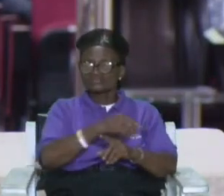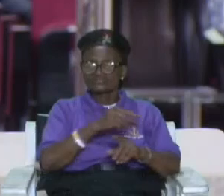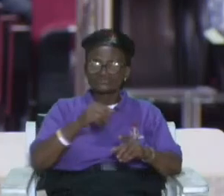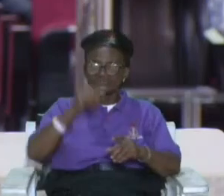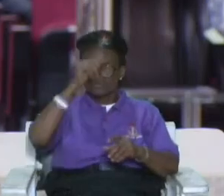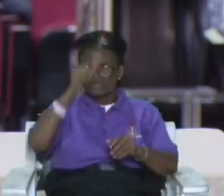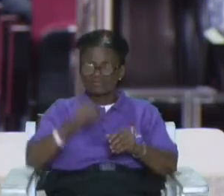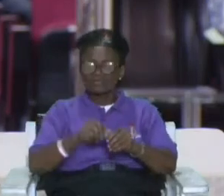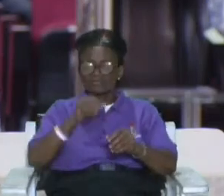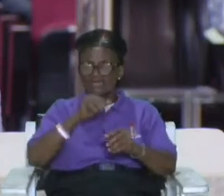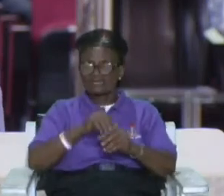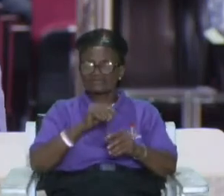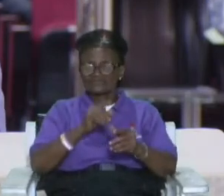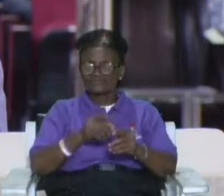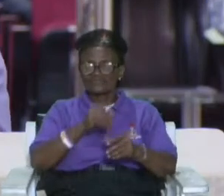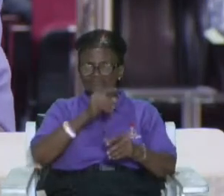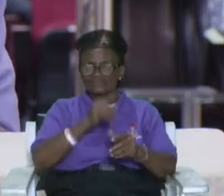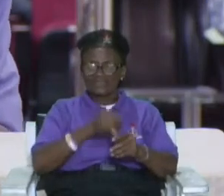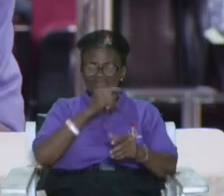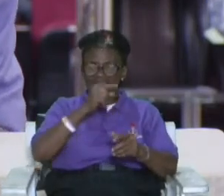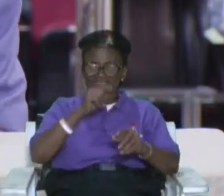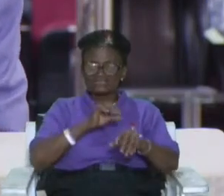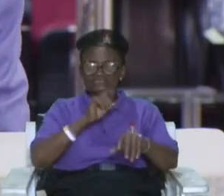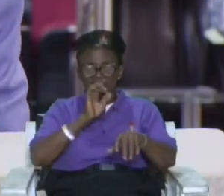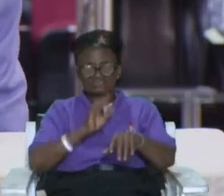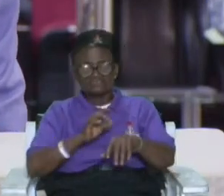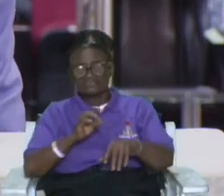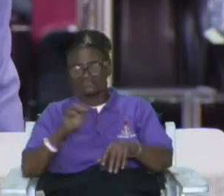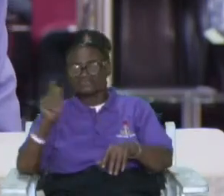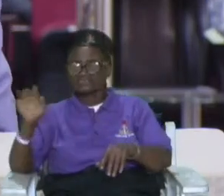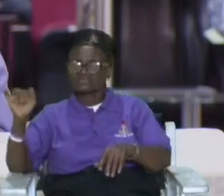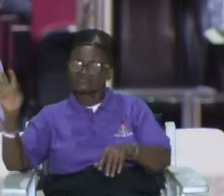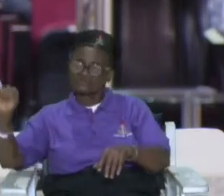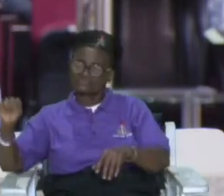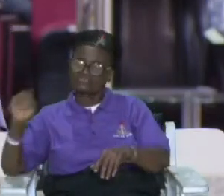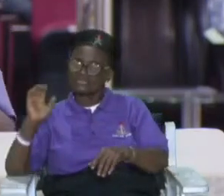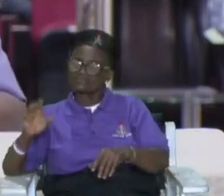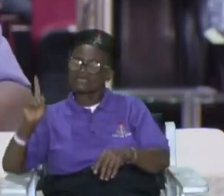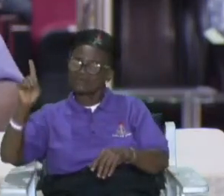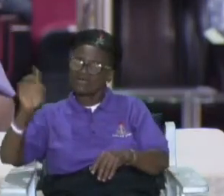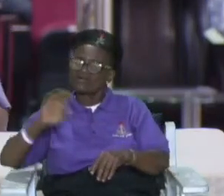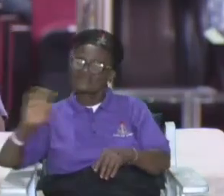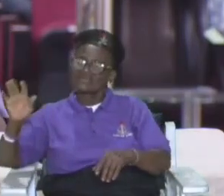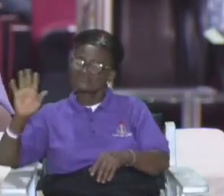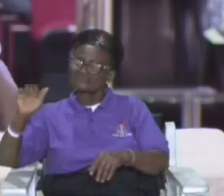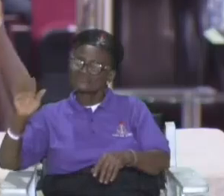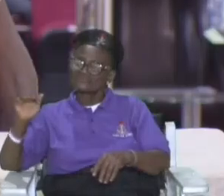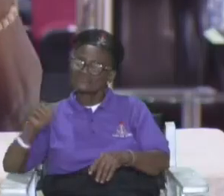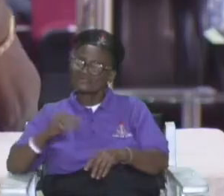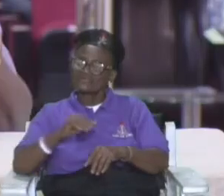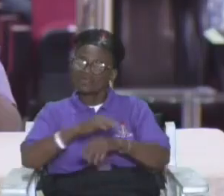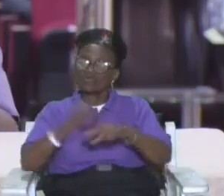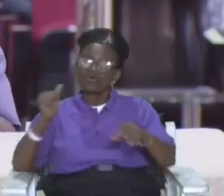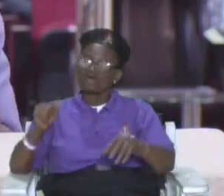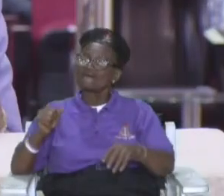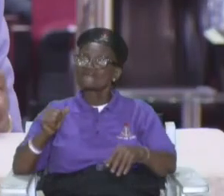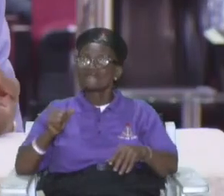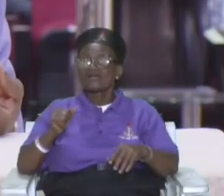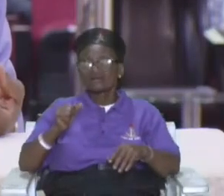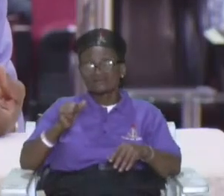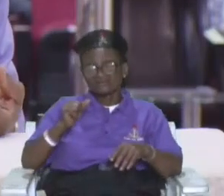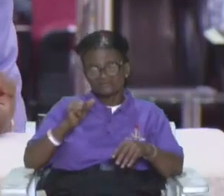Timothy chapter 1 verse 15, 1 Timothy chapter 1 verse 15, that Paul himself called himself the chief of